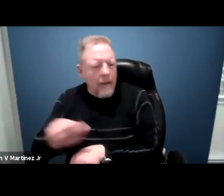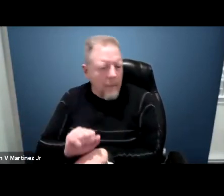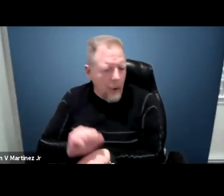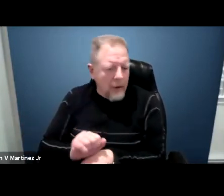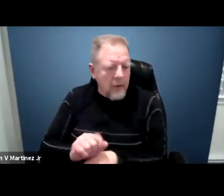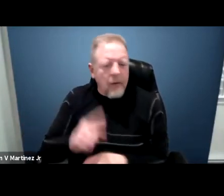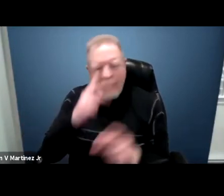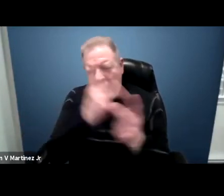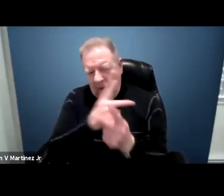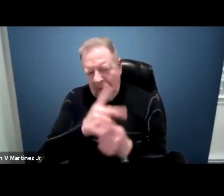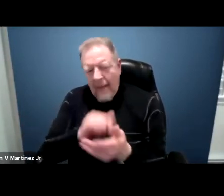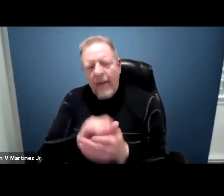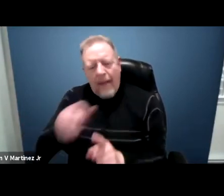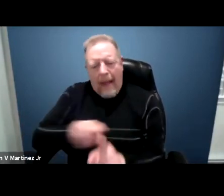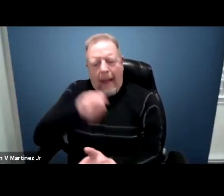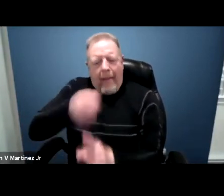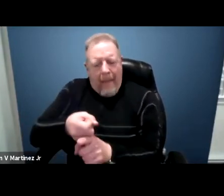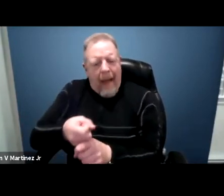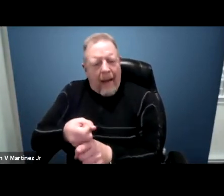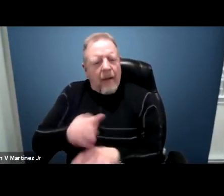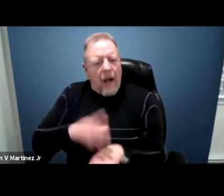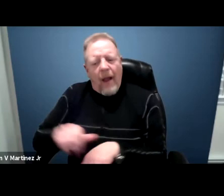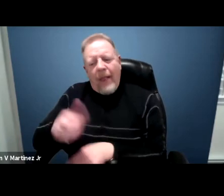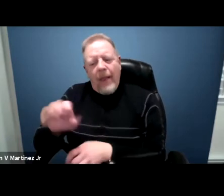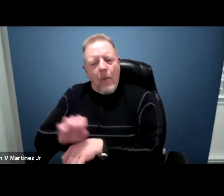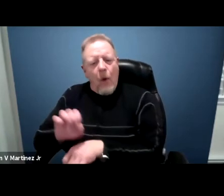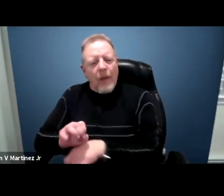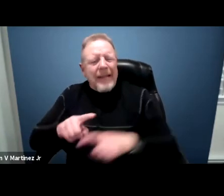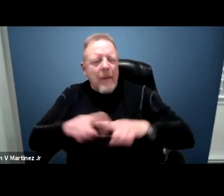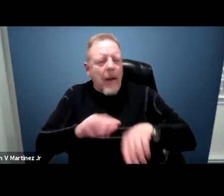factor to be considered, is the impact on the other employees.